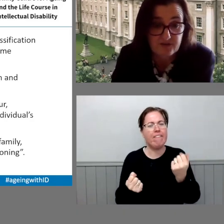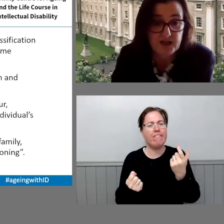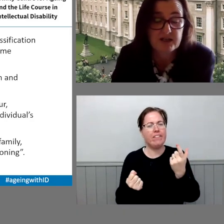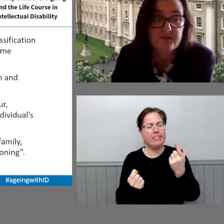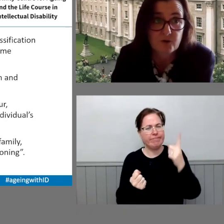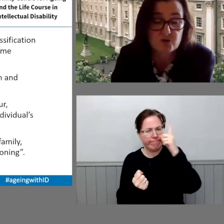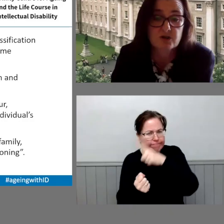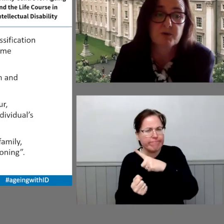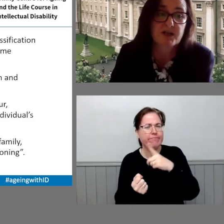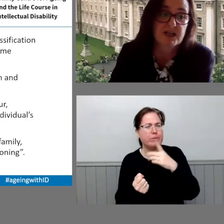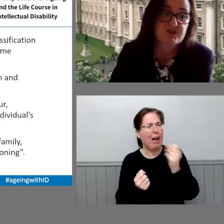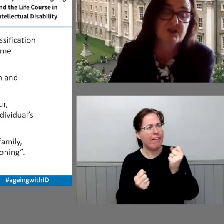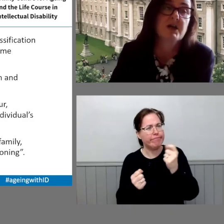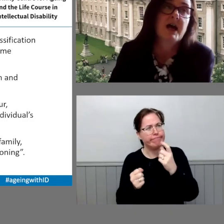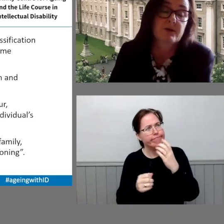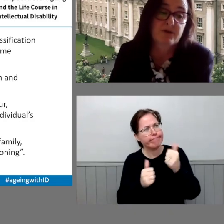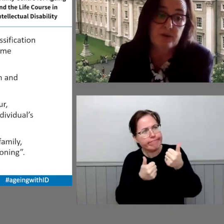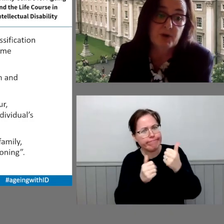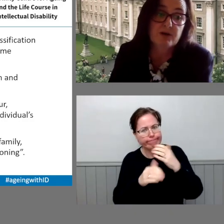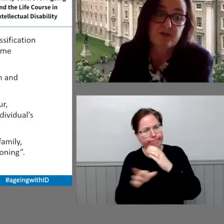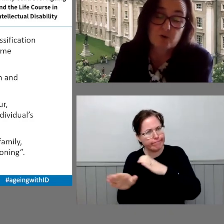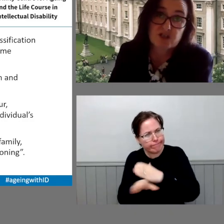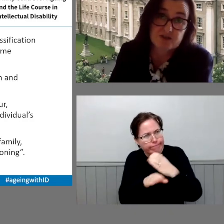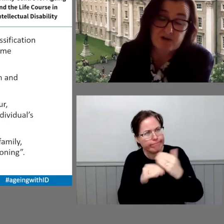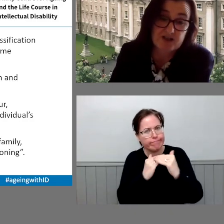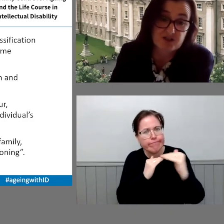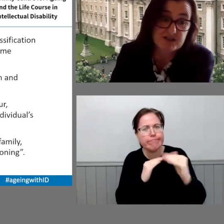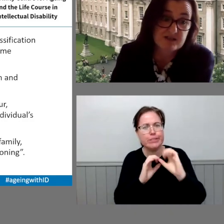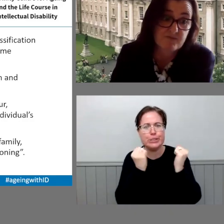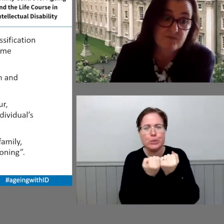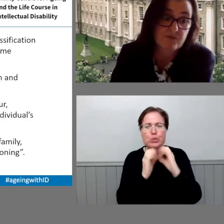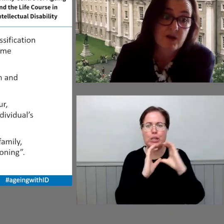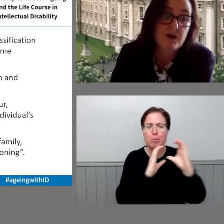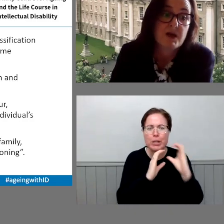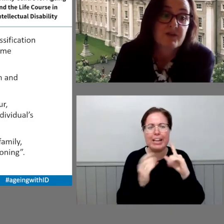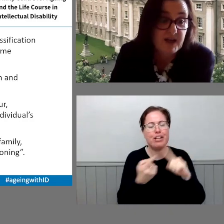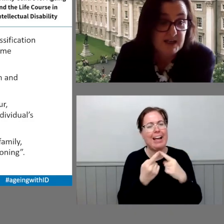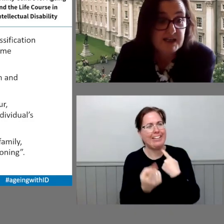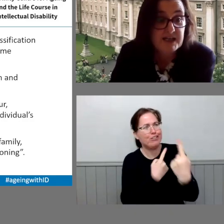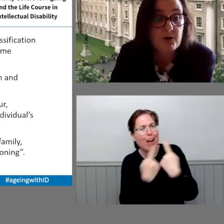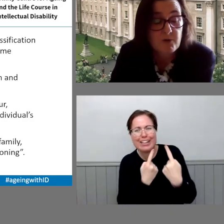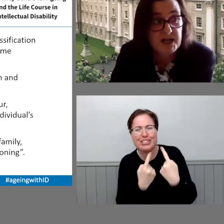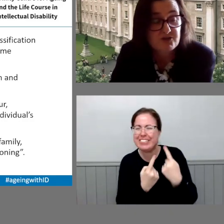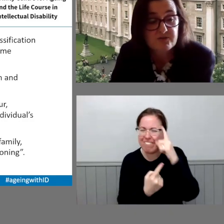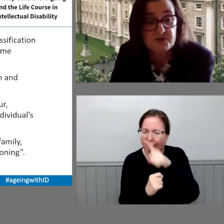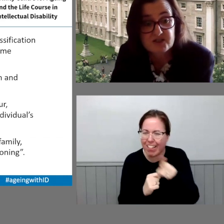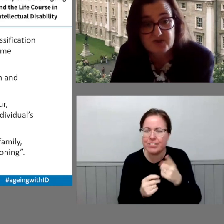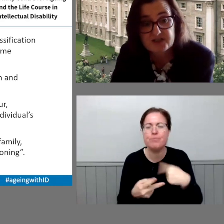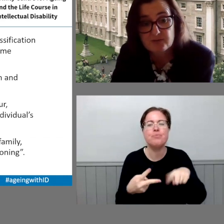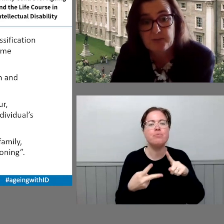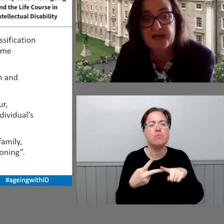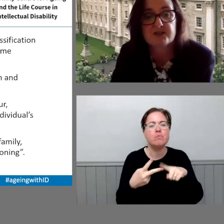initiating and sustaining social communication and reciprocal social interactions. Secondly, a range